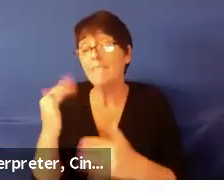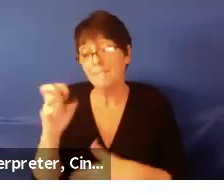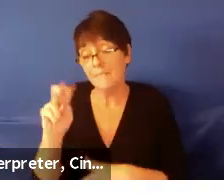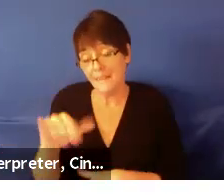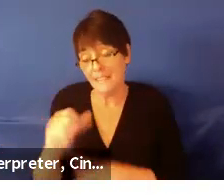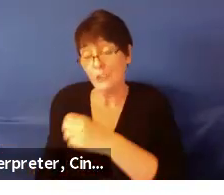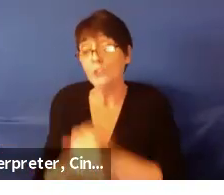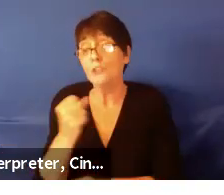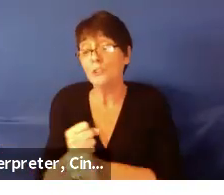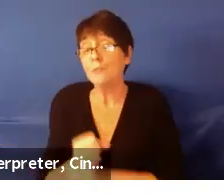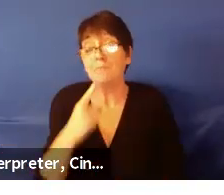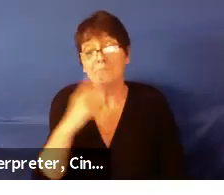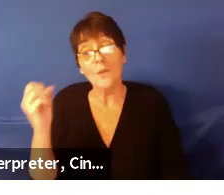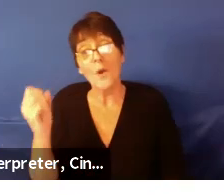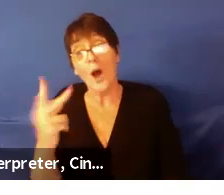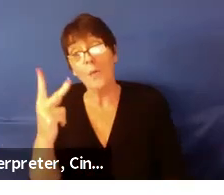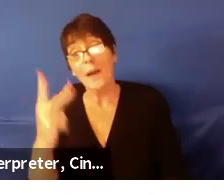All right.